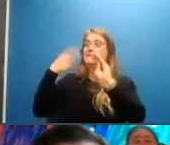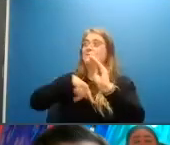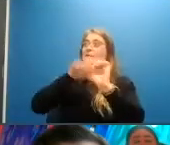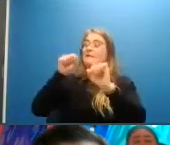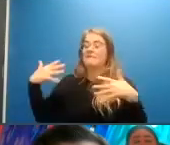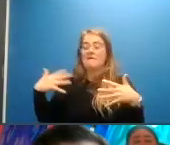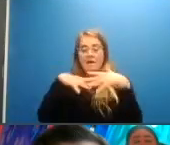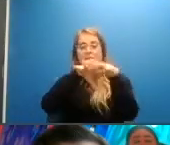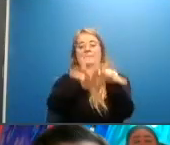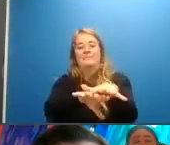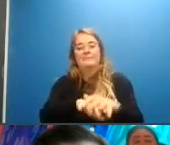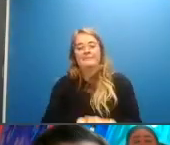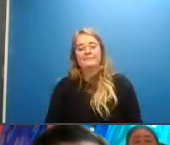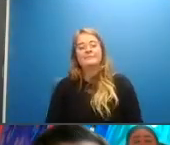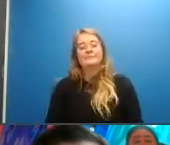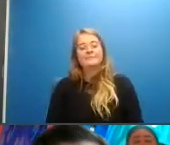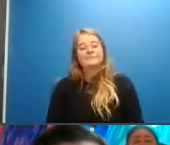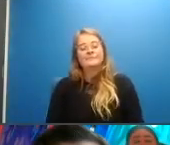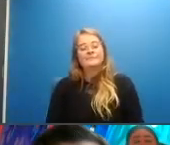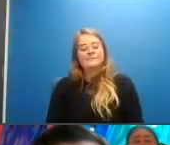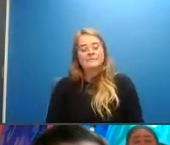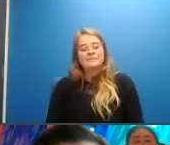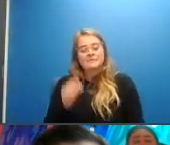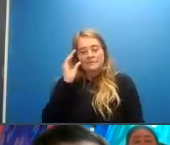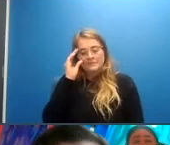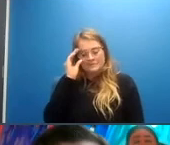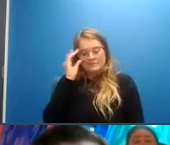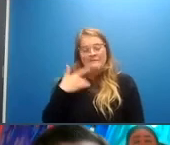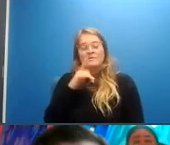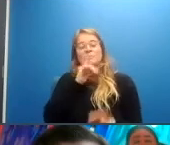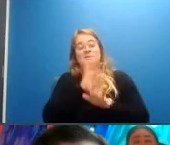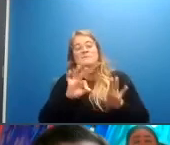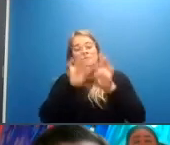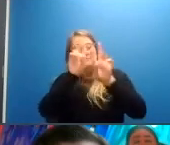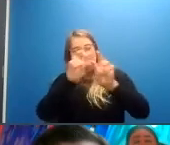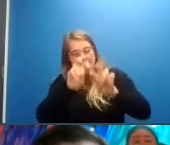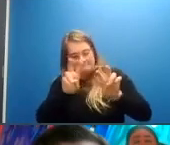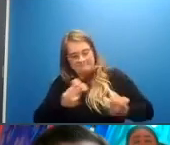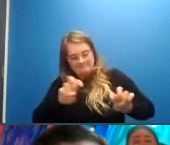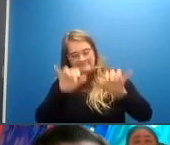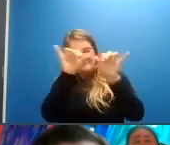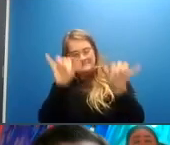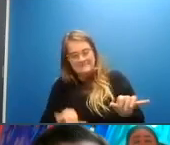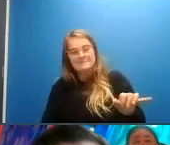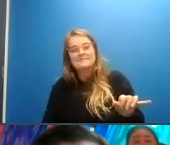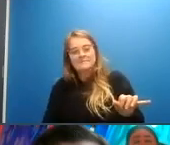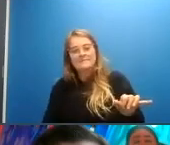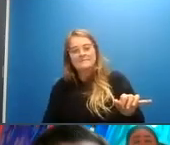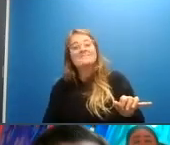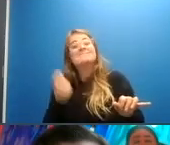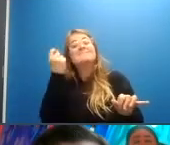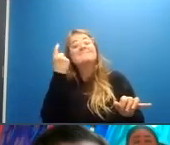do believe it's so important to have a look at that, and the beauty of this